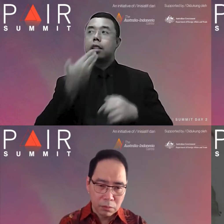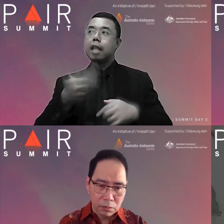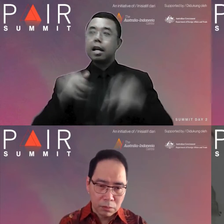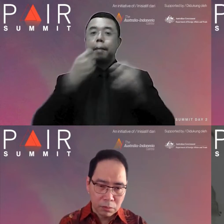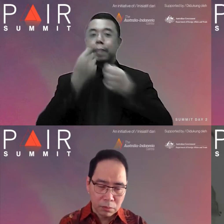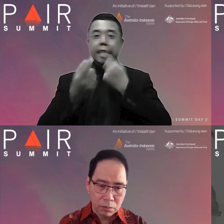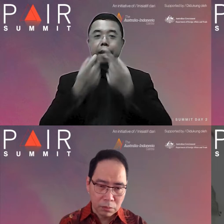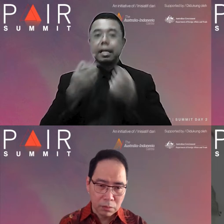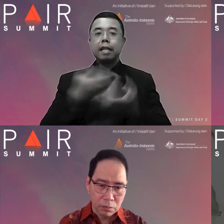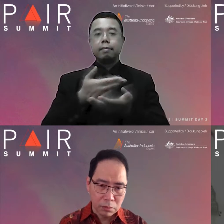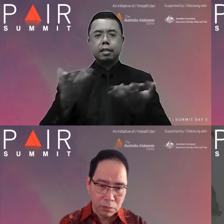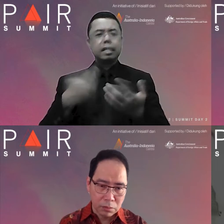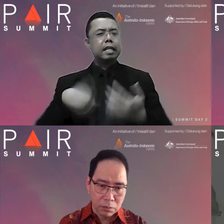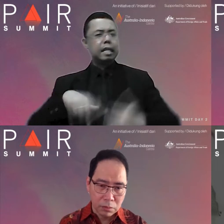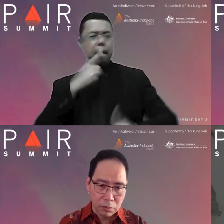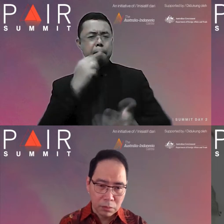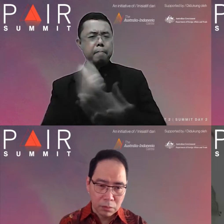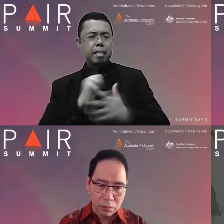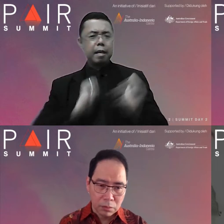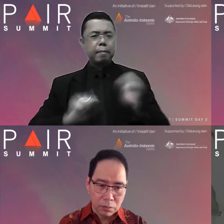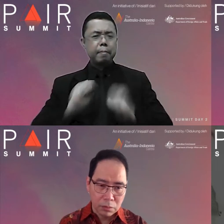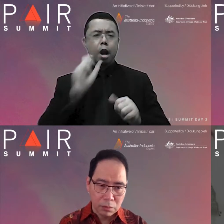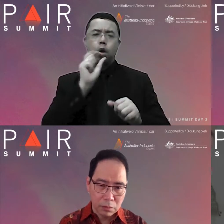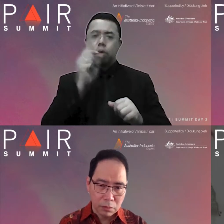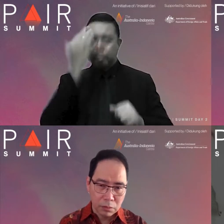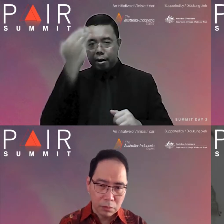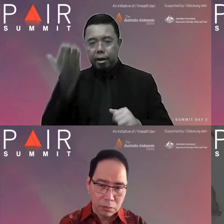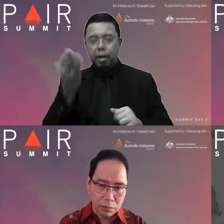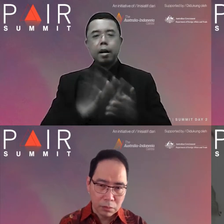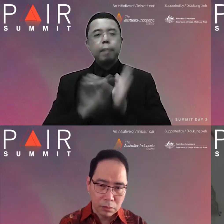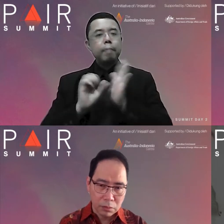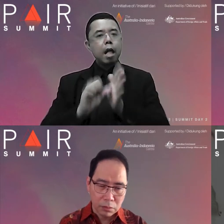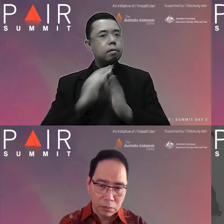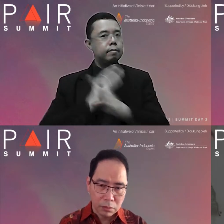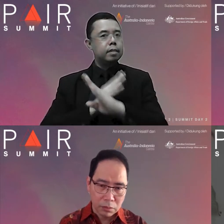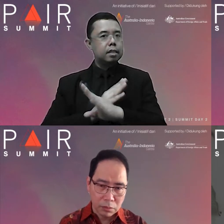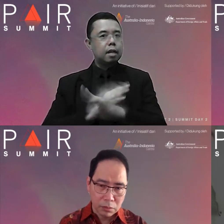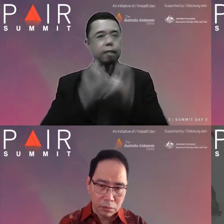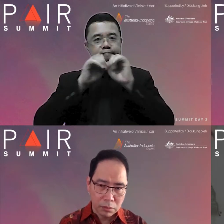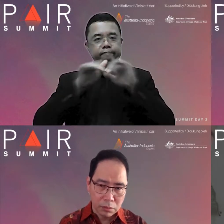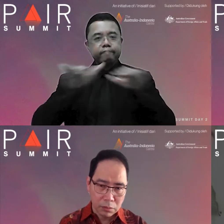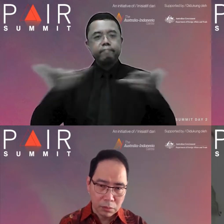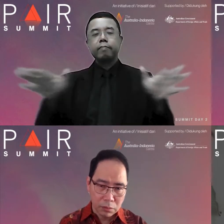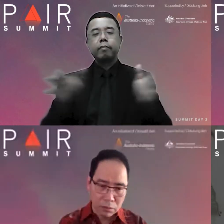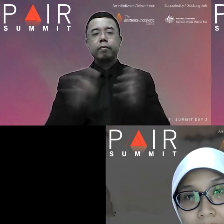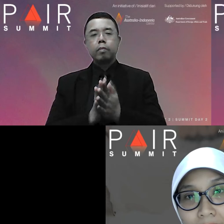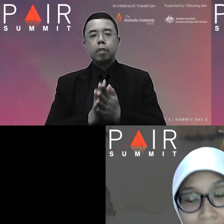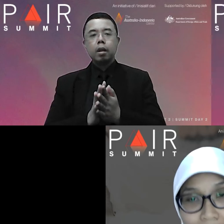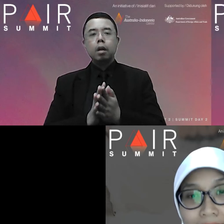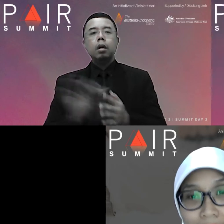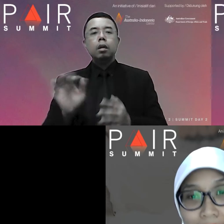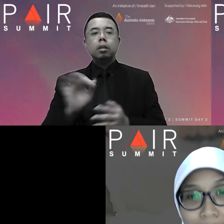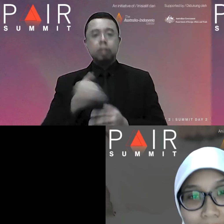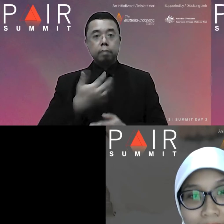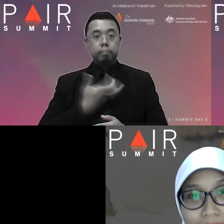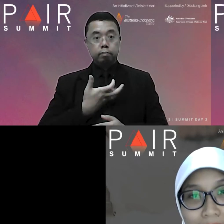helping to prevent the spread. I'd like to bring in our other two panelists, Ansariadi